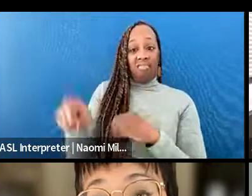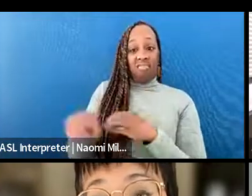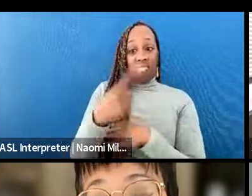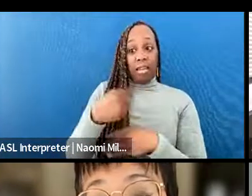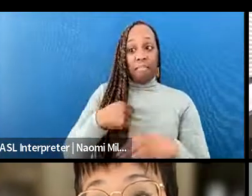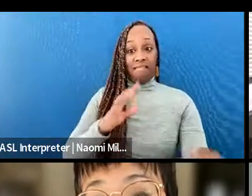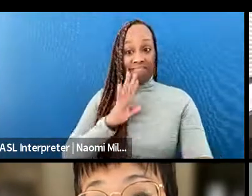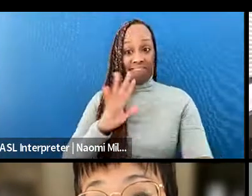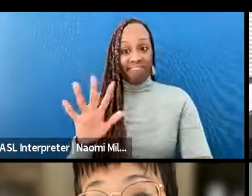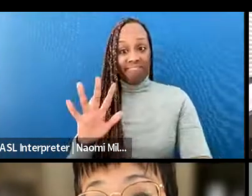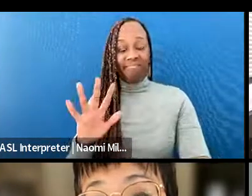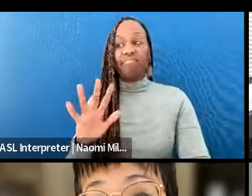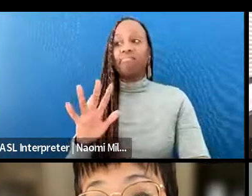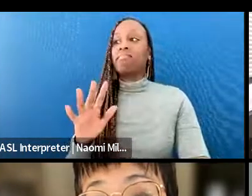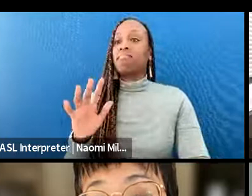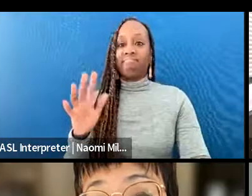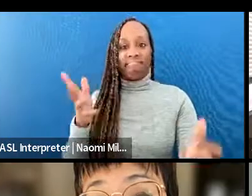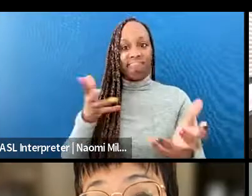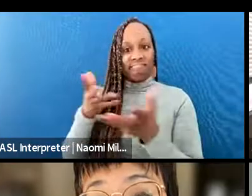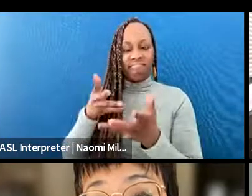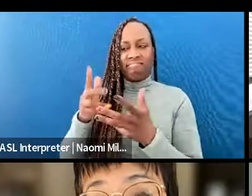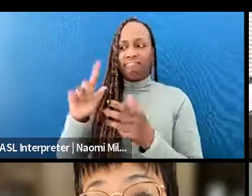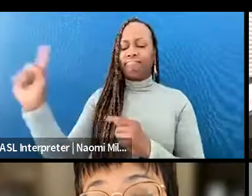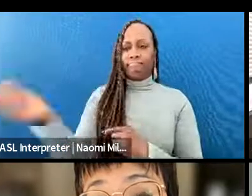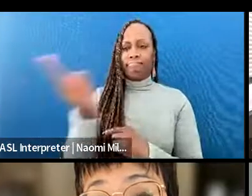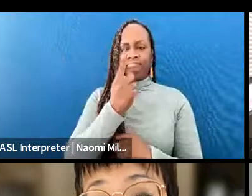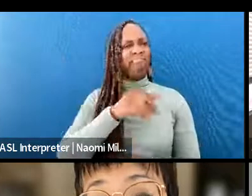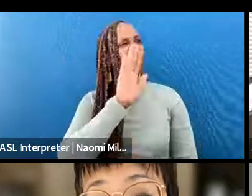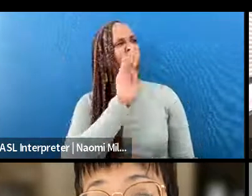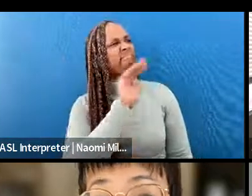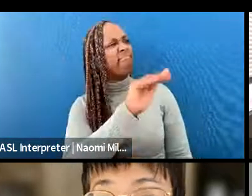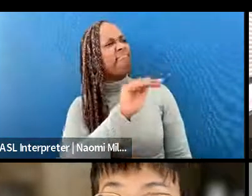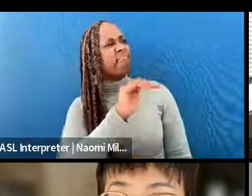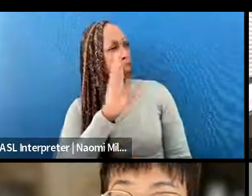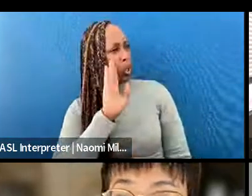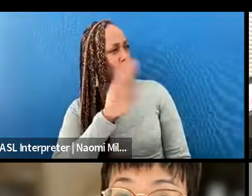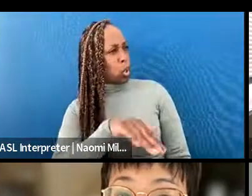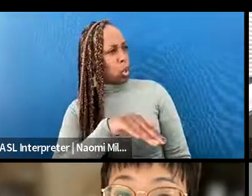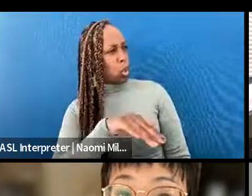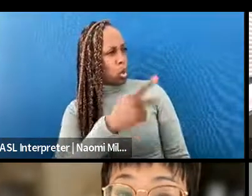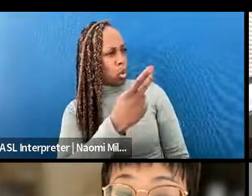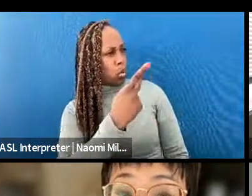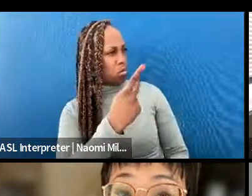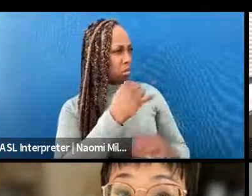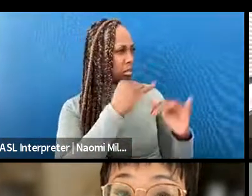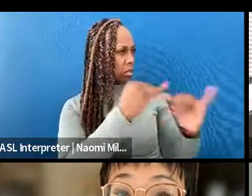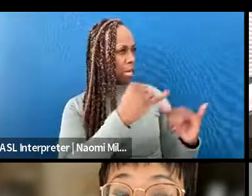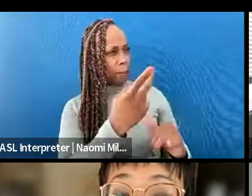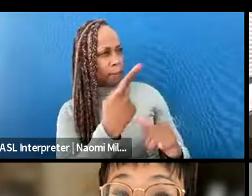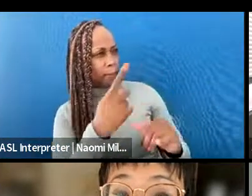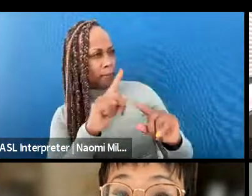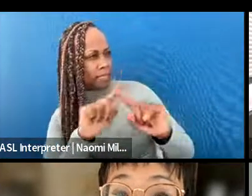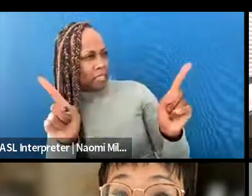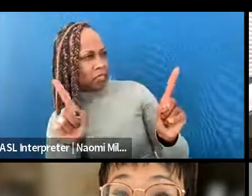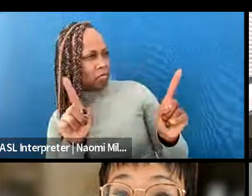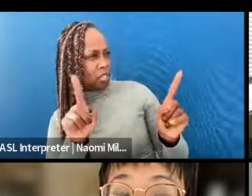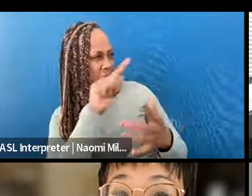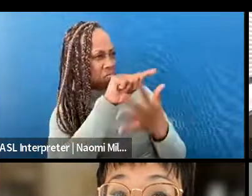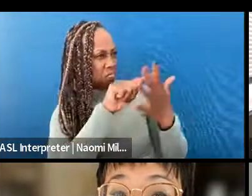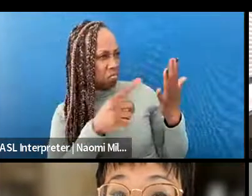in and out of the clear blue said, you know ways that we're the same and ways that we're different. And I said, what's